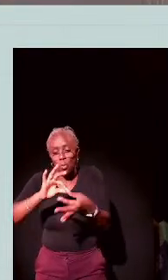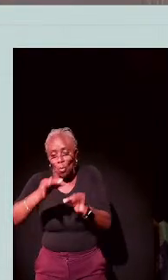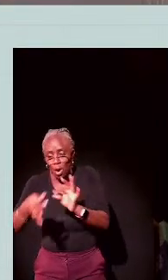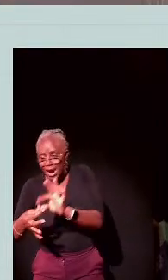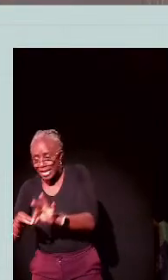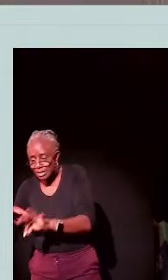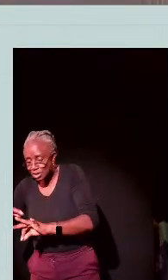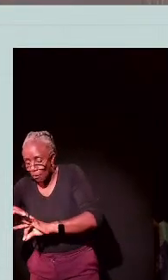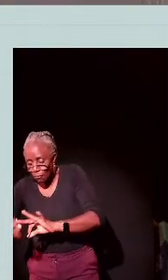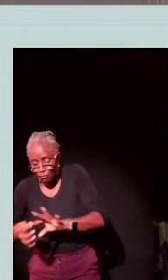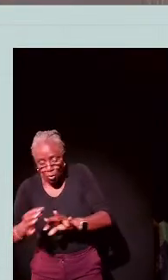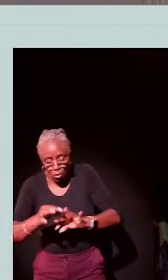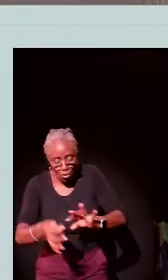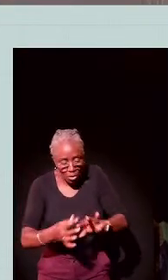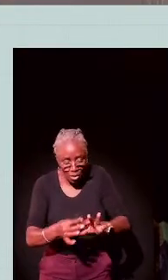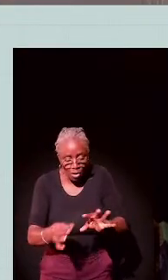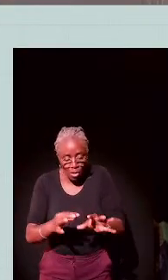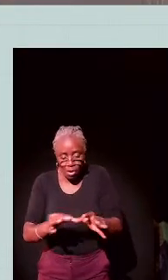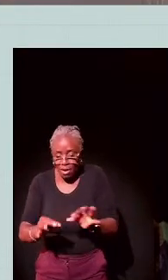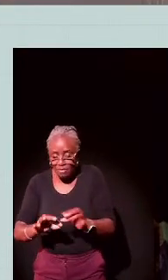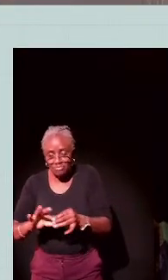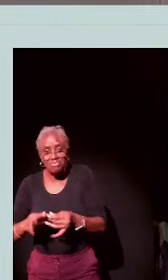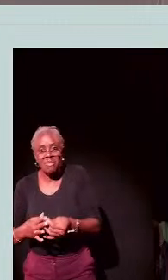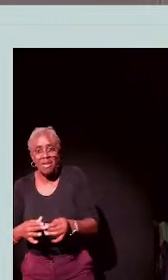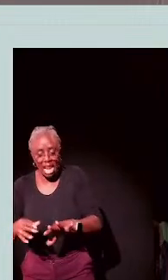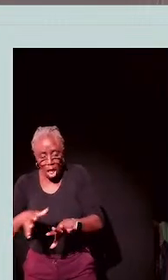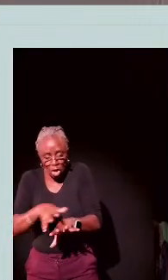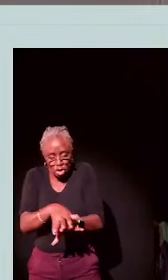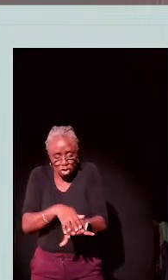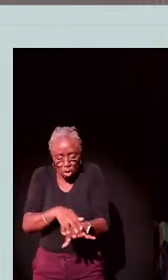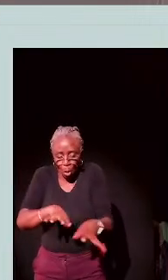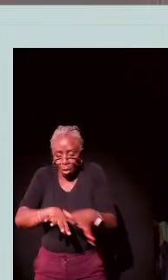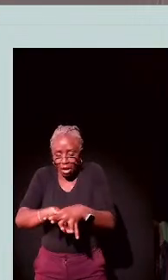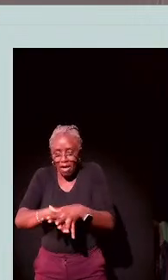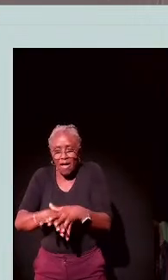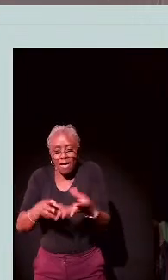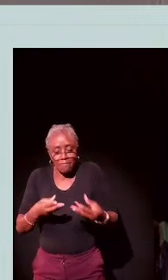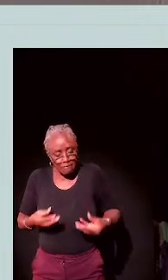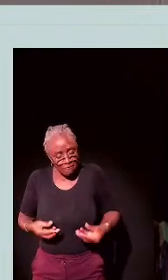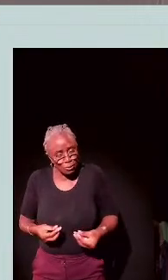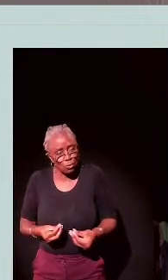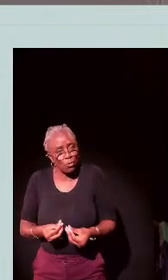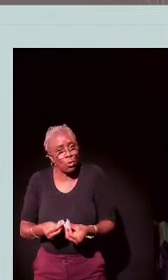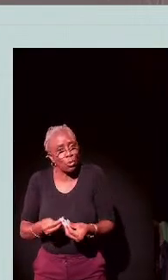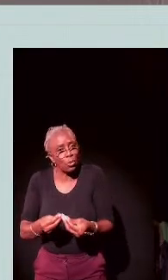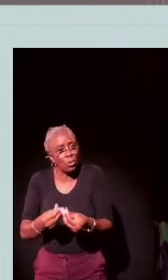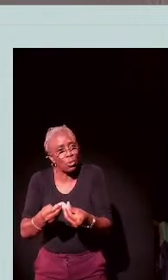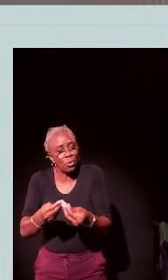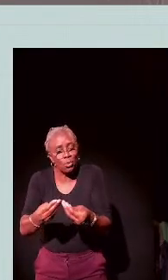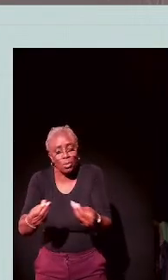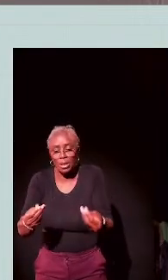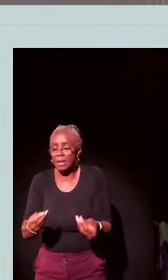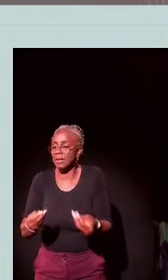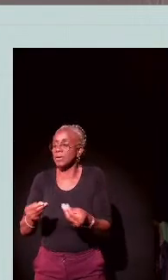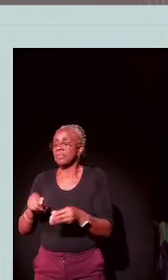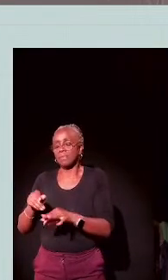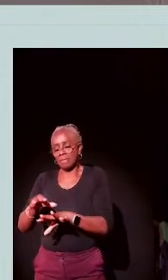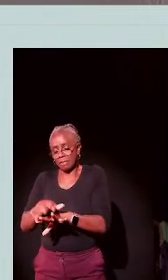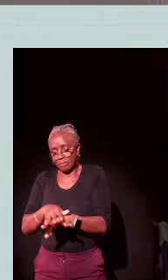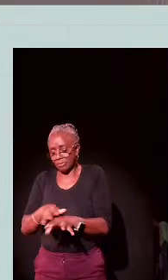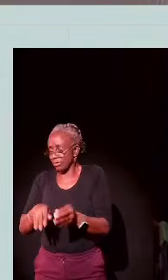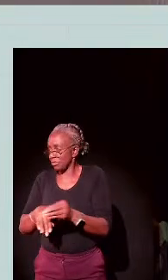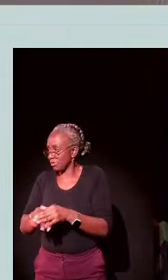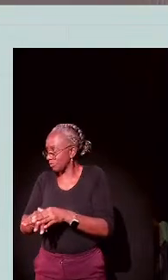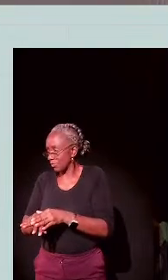your fingers, and on your fingers are sock-like fabric sensors. And what these are actually called